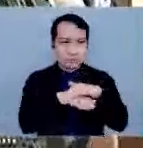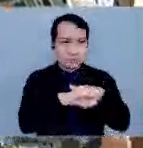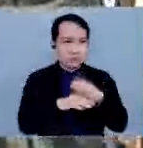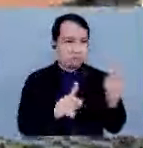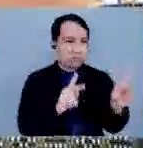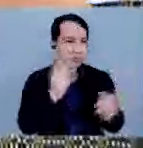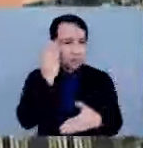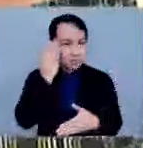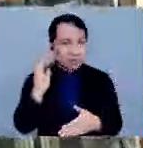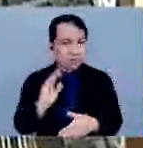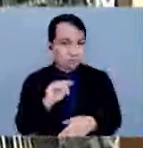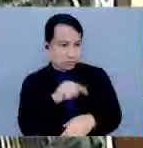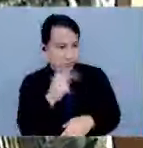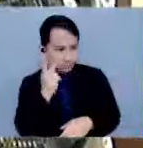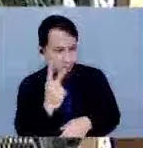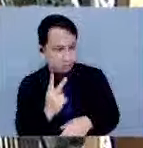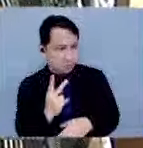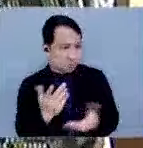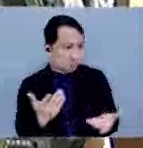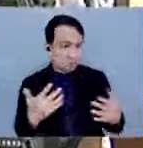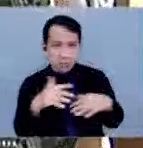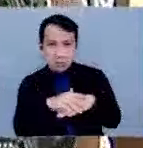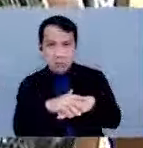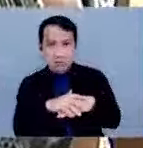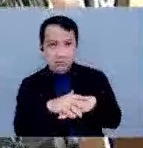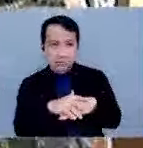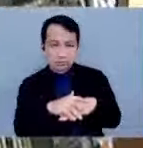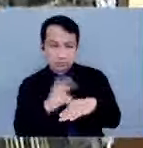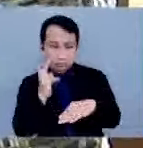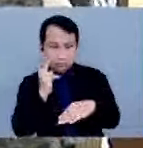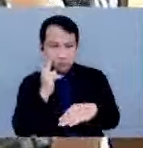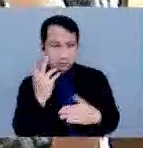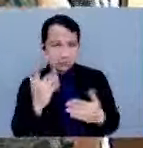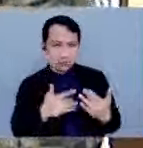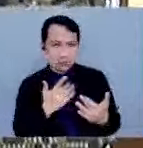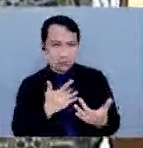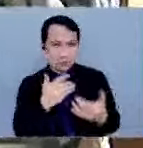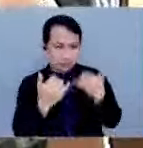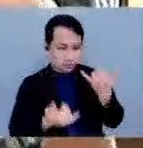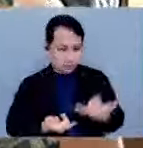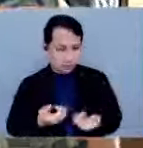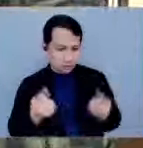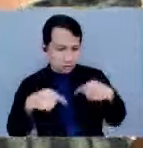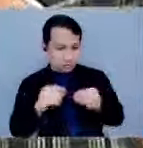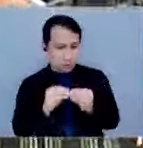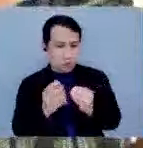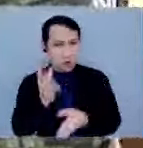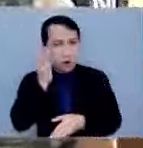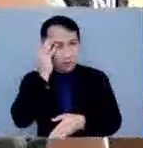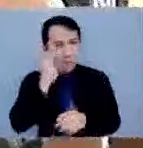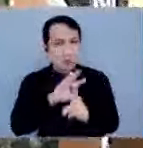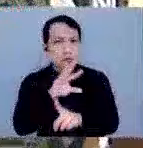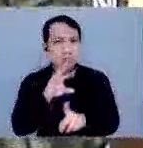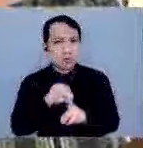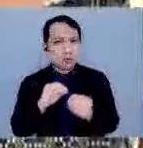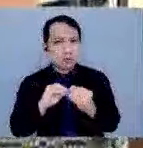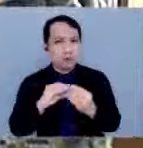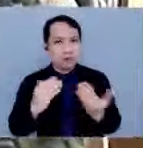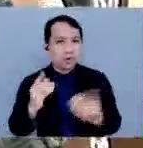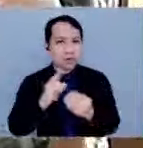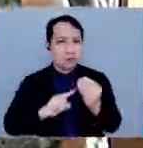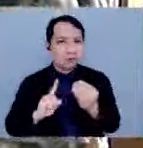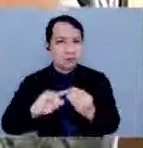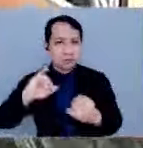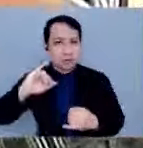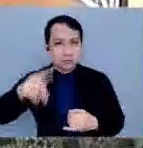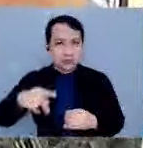could be perceived as mainstream, I feel like being able to invite people to learn more, to educate themselves more, and also to discover ways in